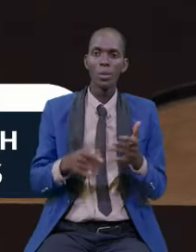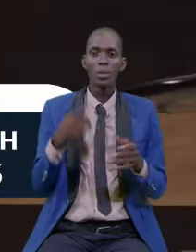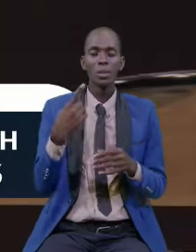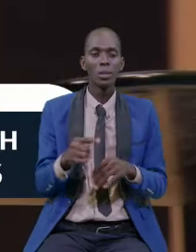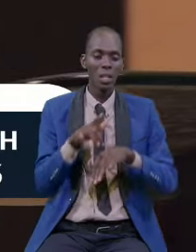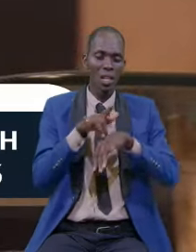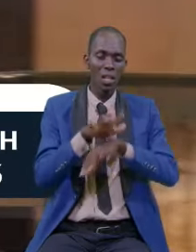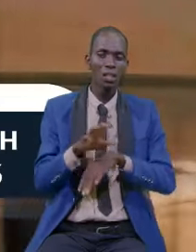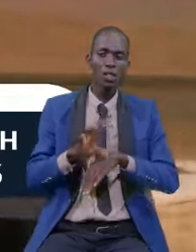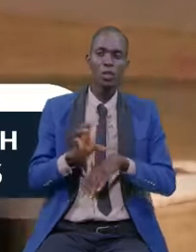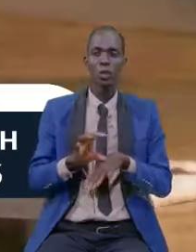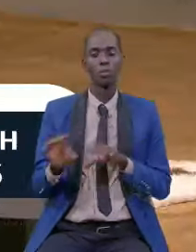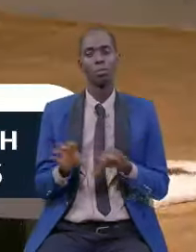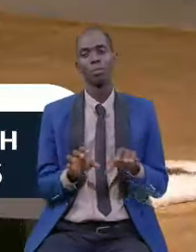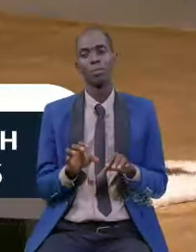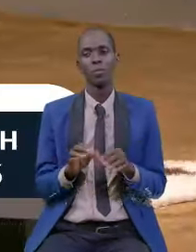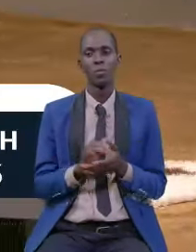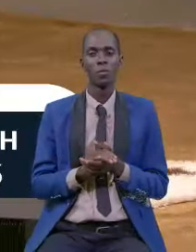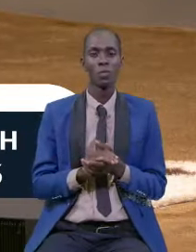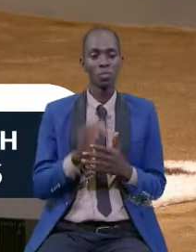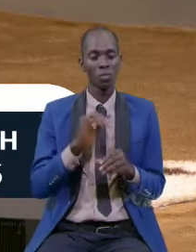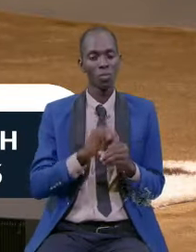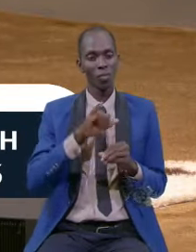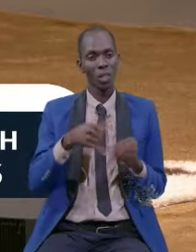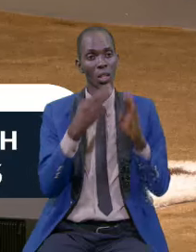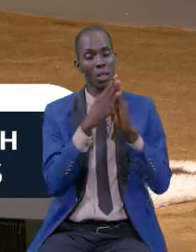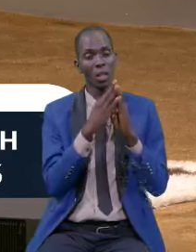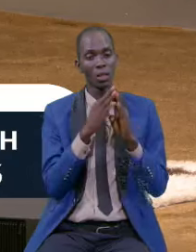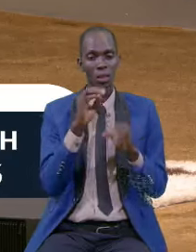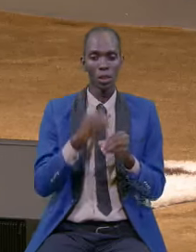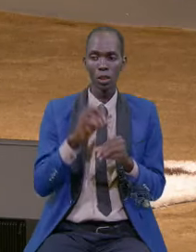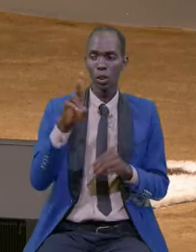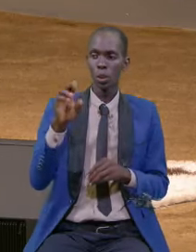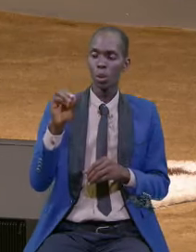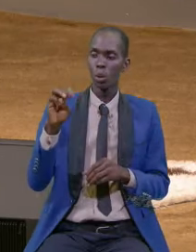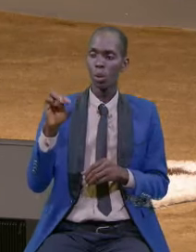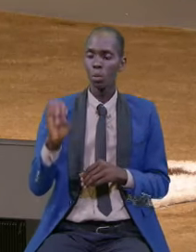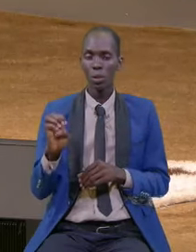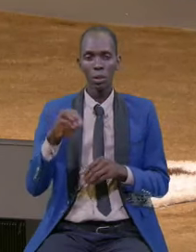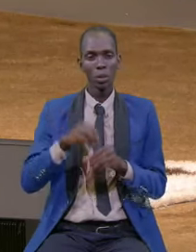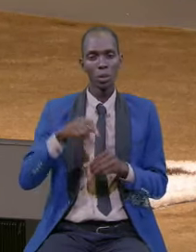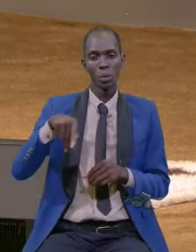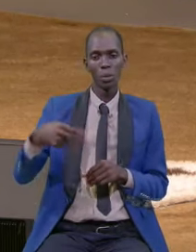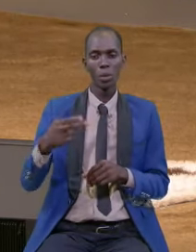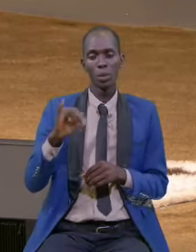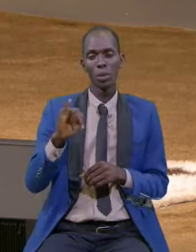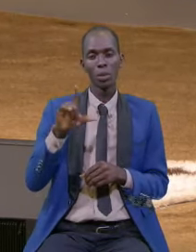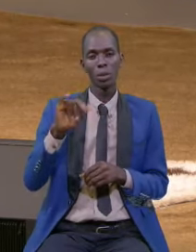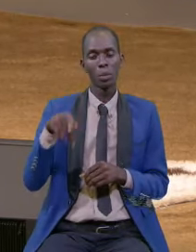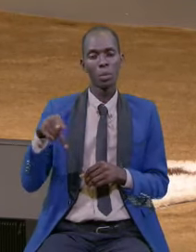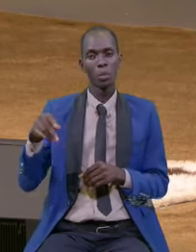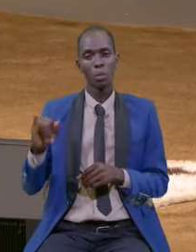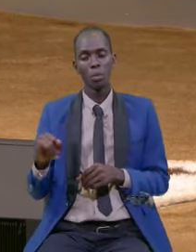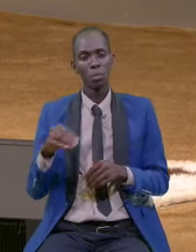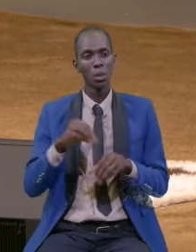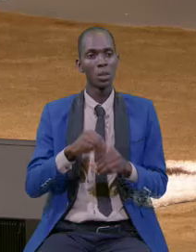did. Jerusalem, Rome, Philippi, Ephesus, the people that really knew